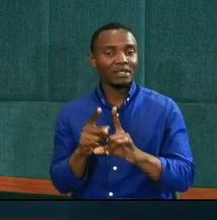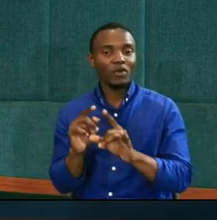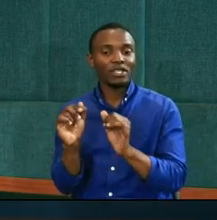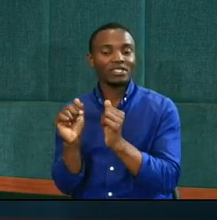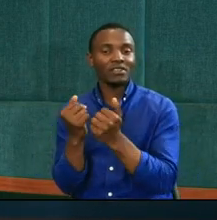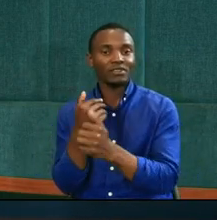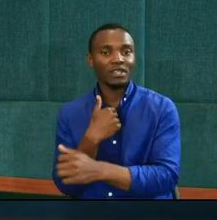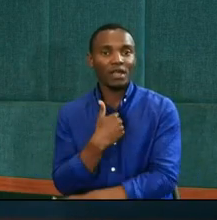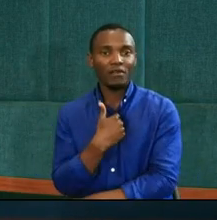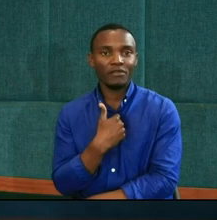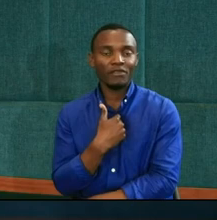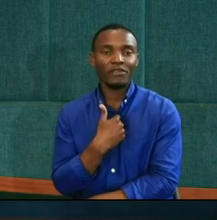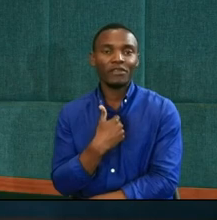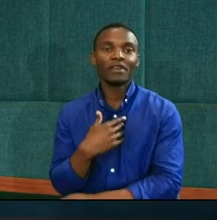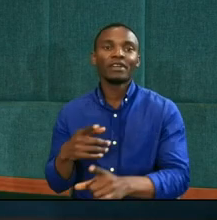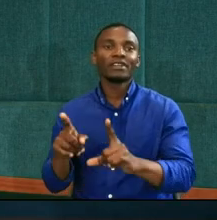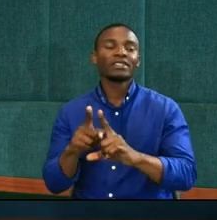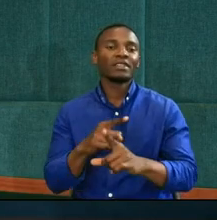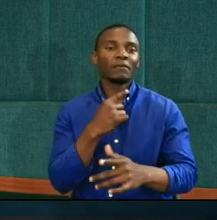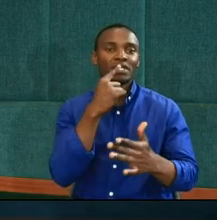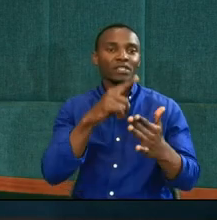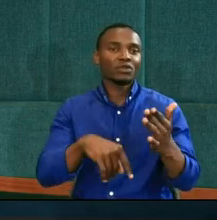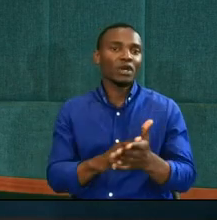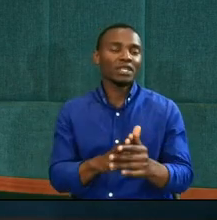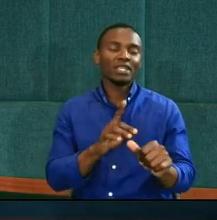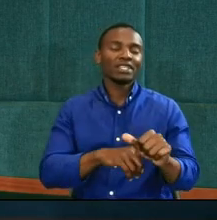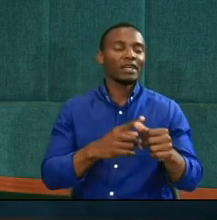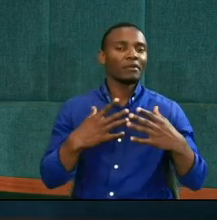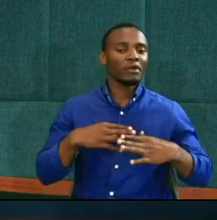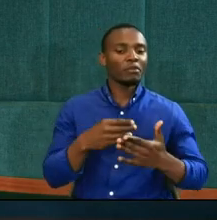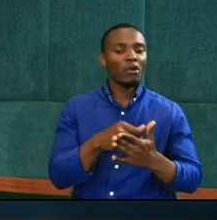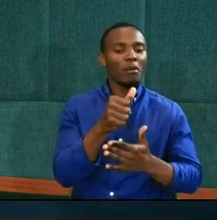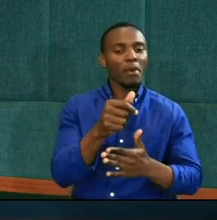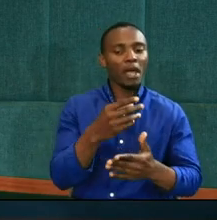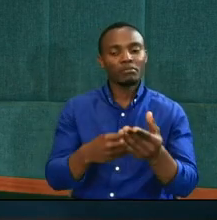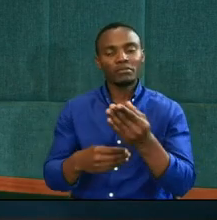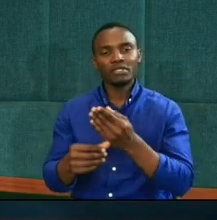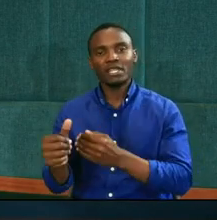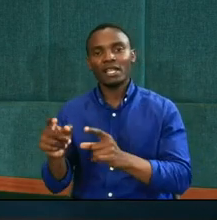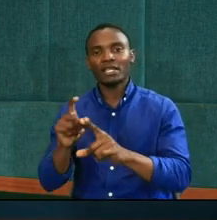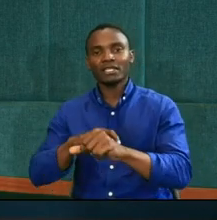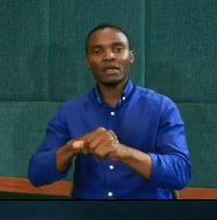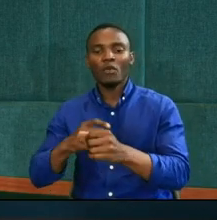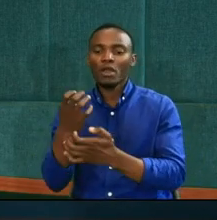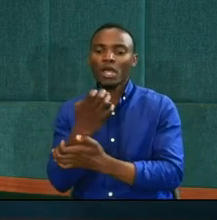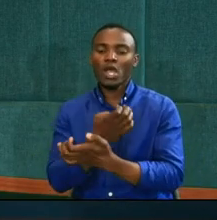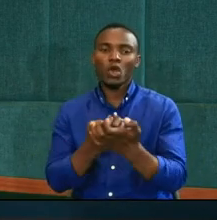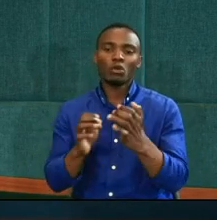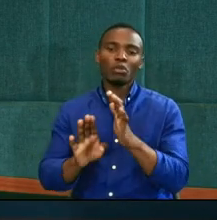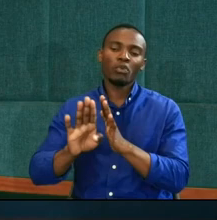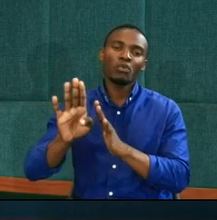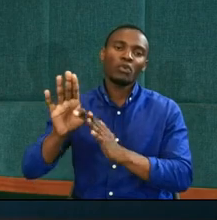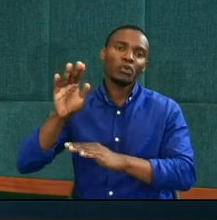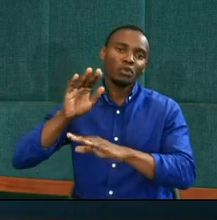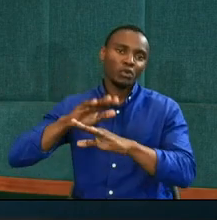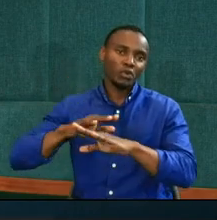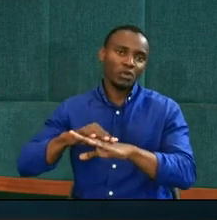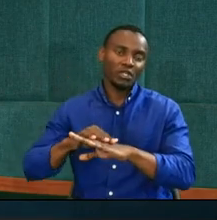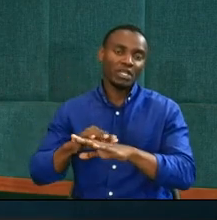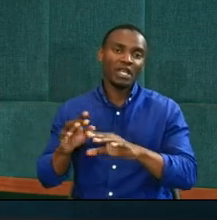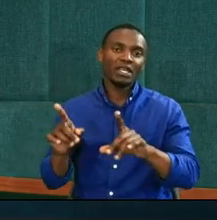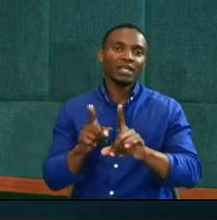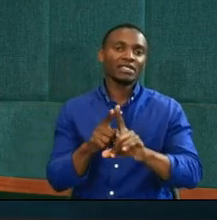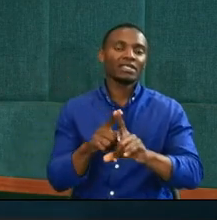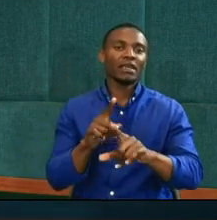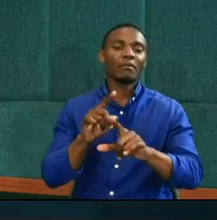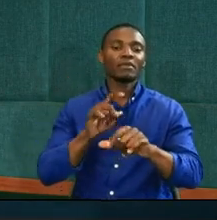safety. It says, when they are buying and selling, when the economy is good. It says, when